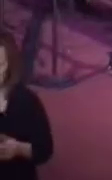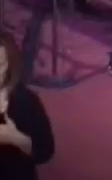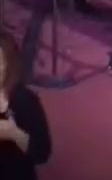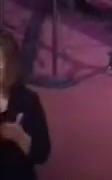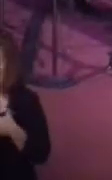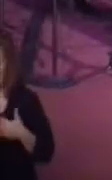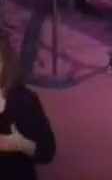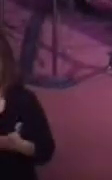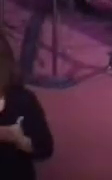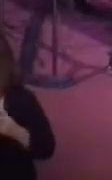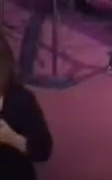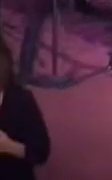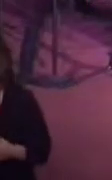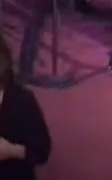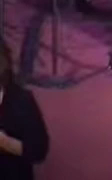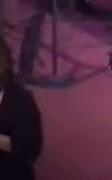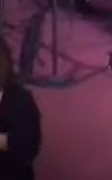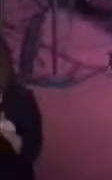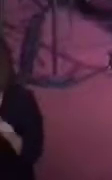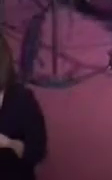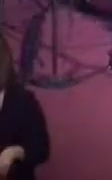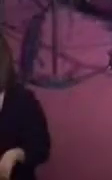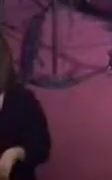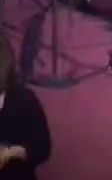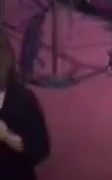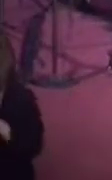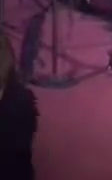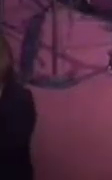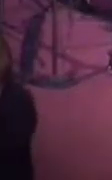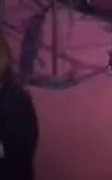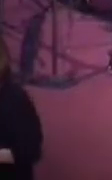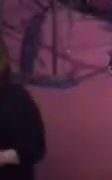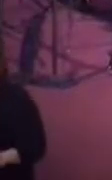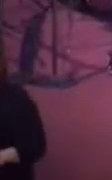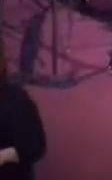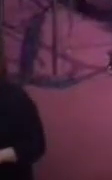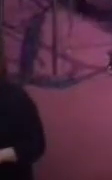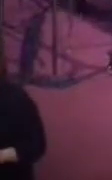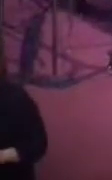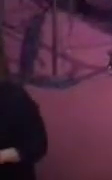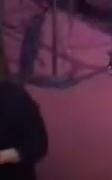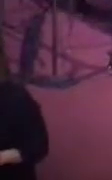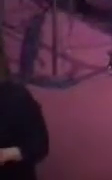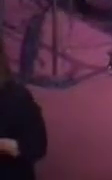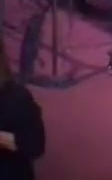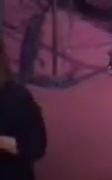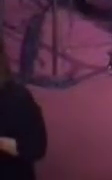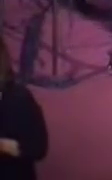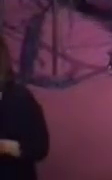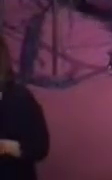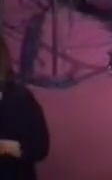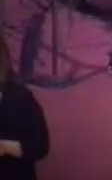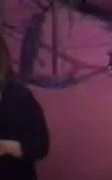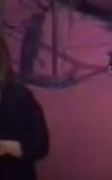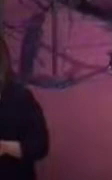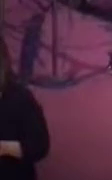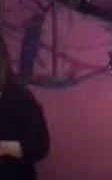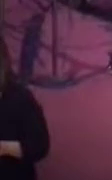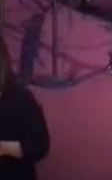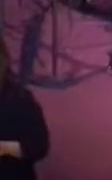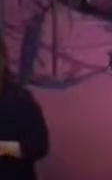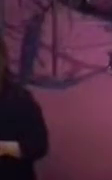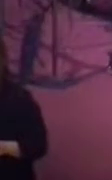function according to the king. And if you remember from last week, King Belshazzar had died, and it was that very